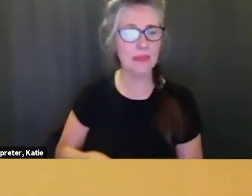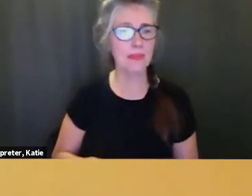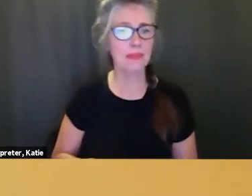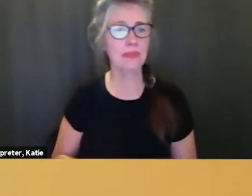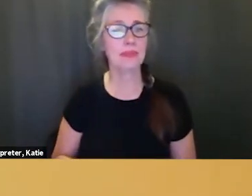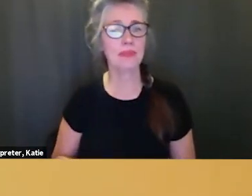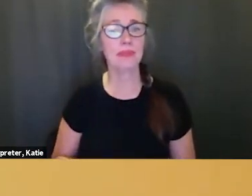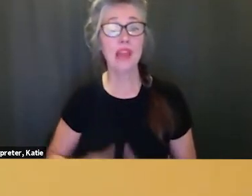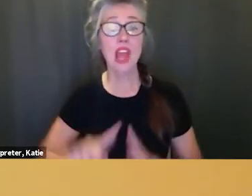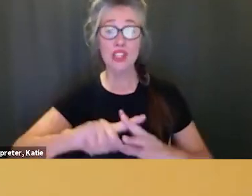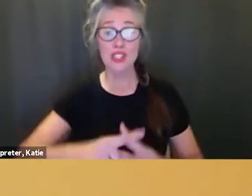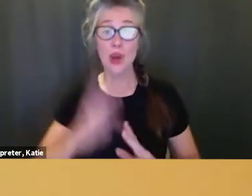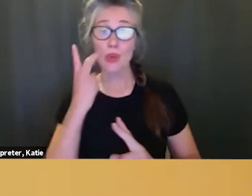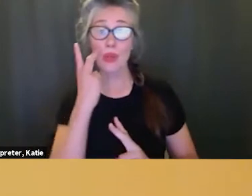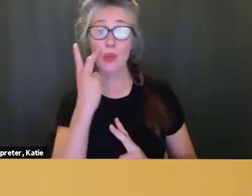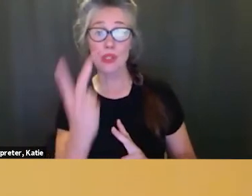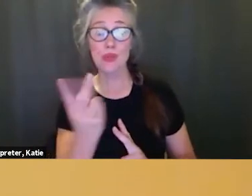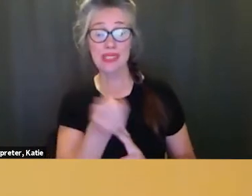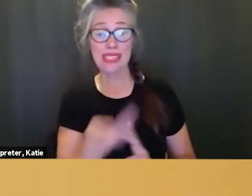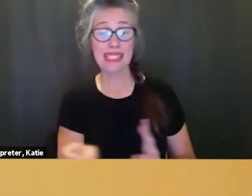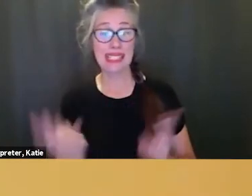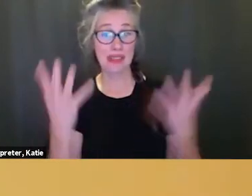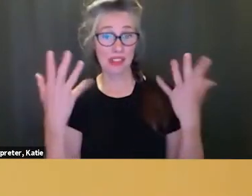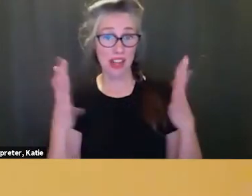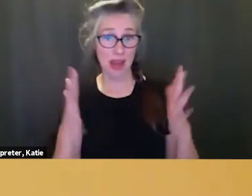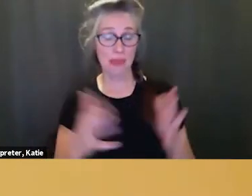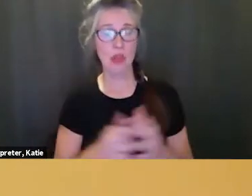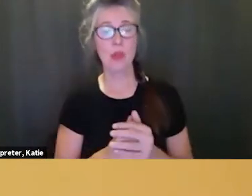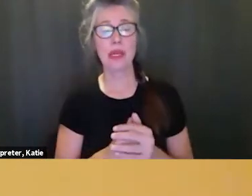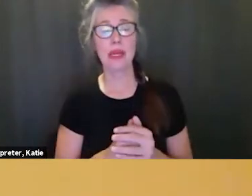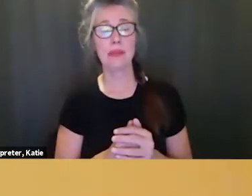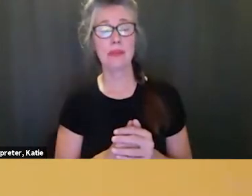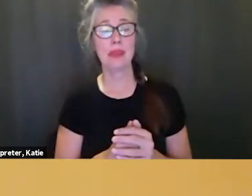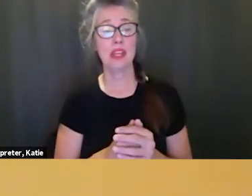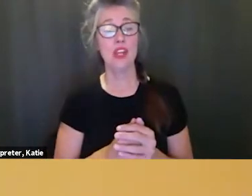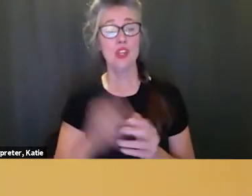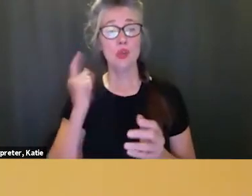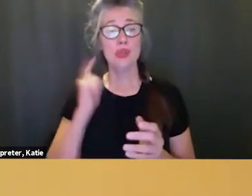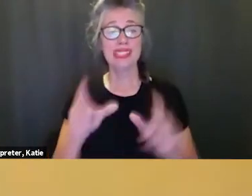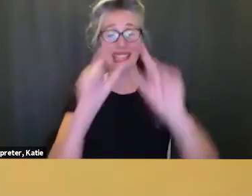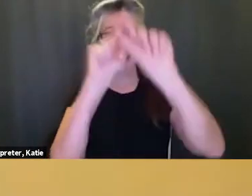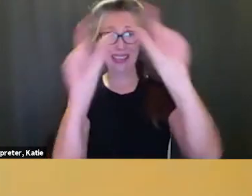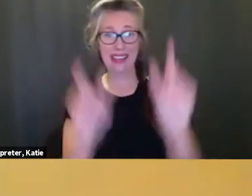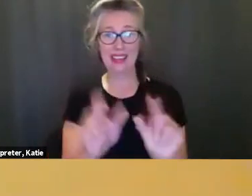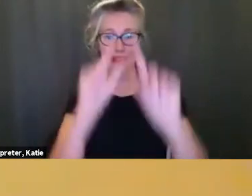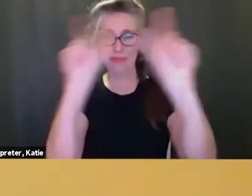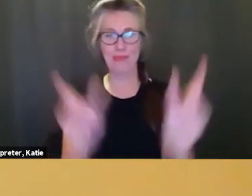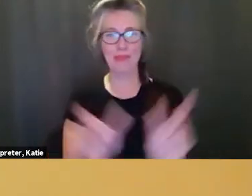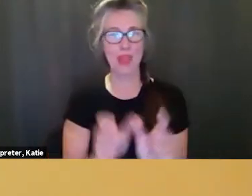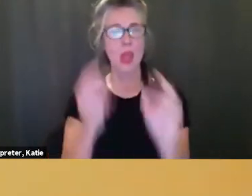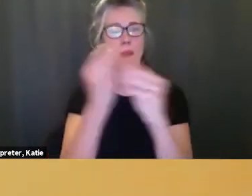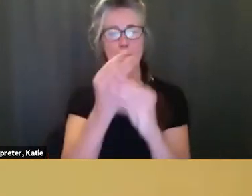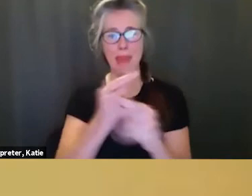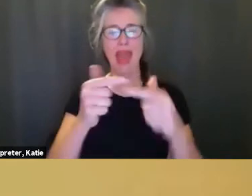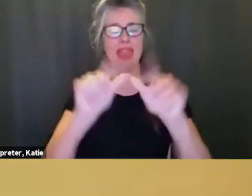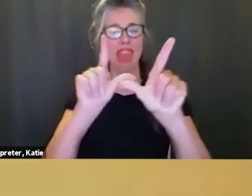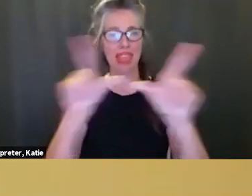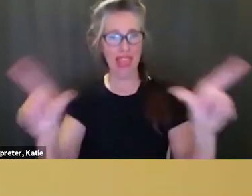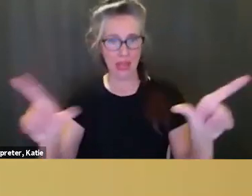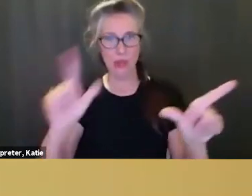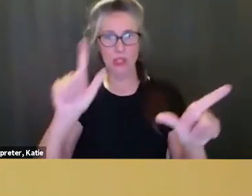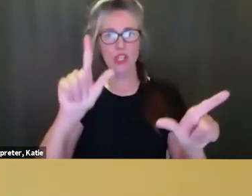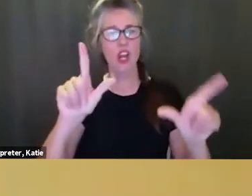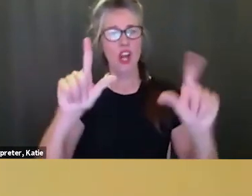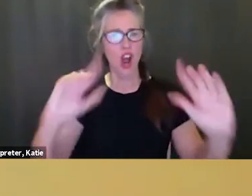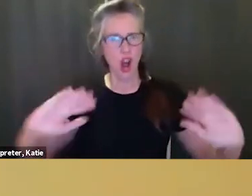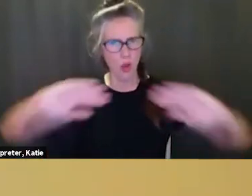this visual that you've seen several times, the Venn diagram on the left, where math and language are really way more